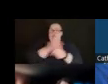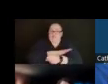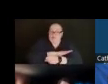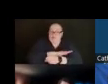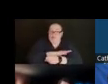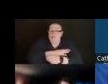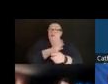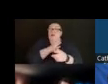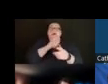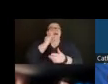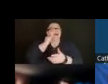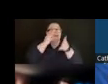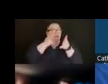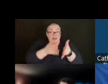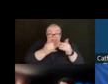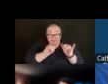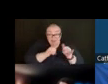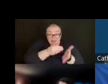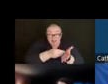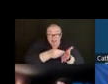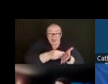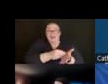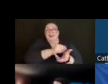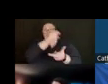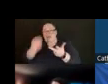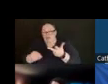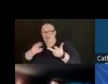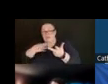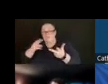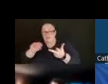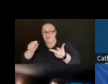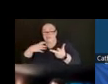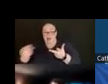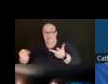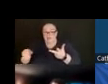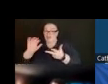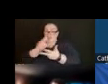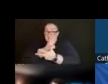after Medicare pays its bit gets submitted to Mass Health.